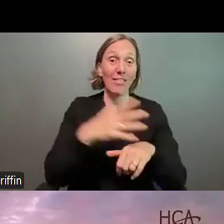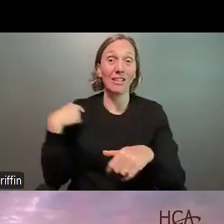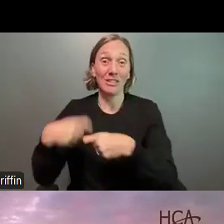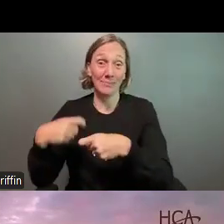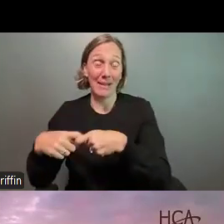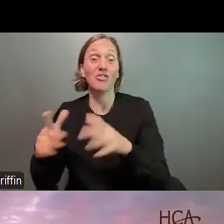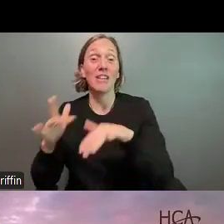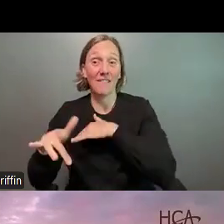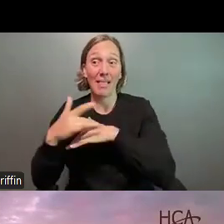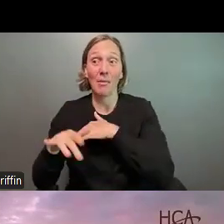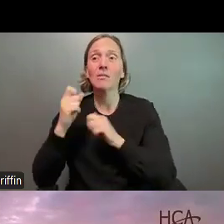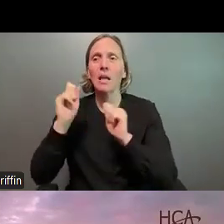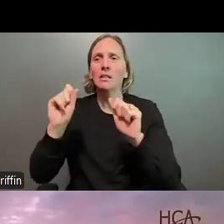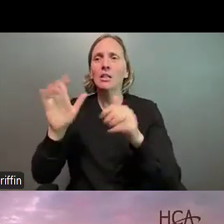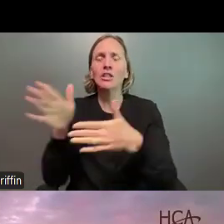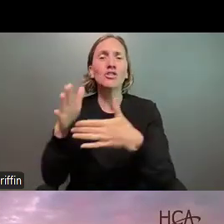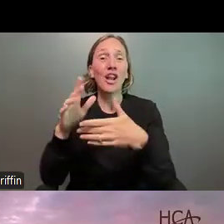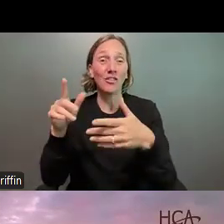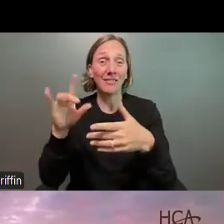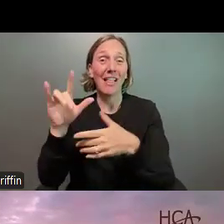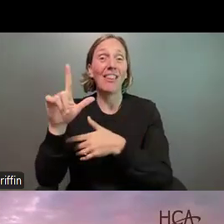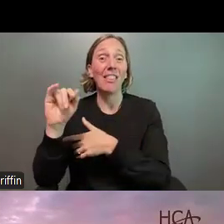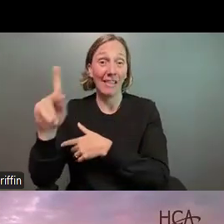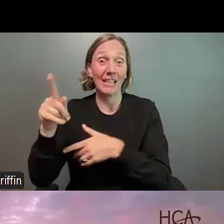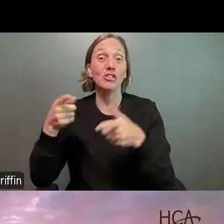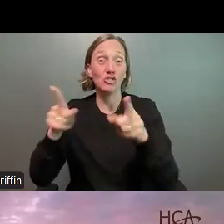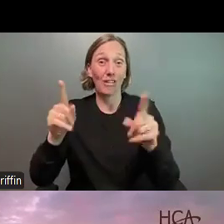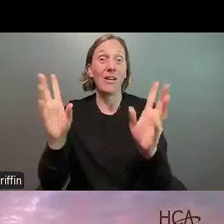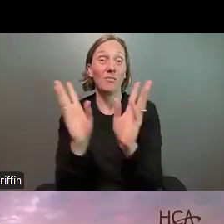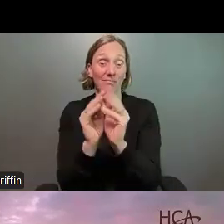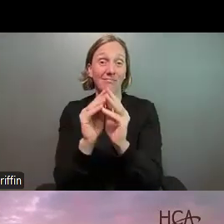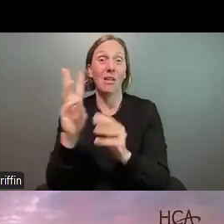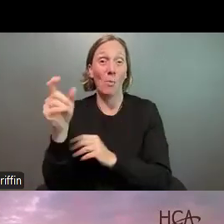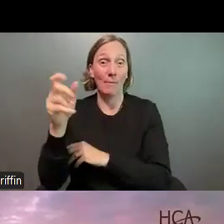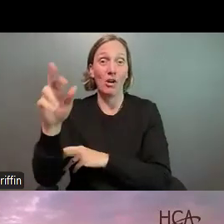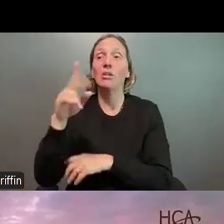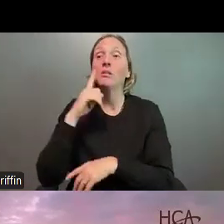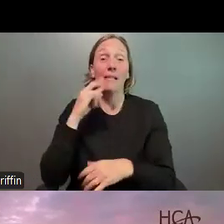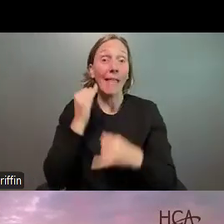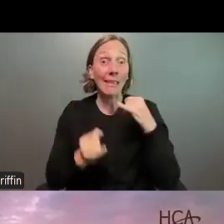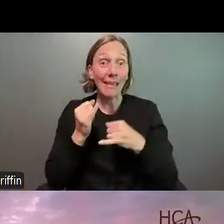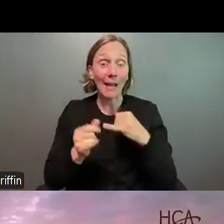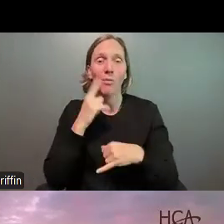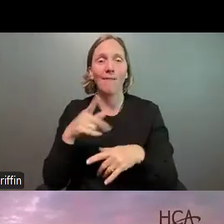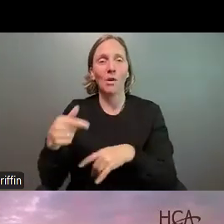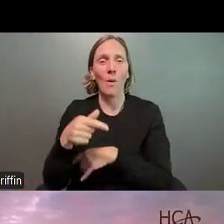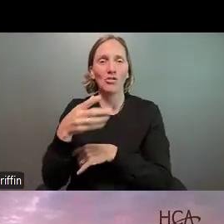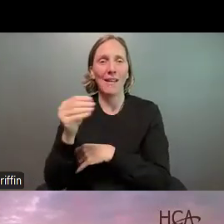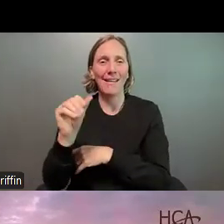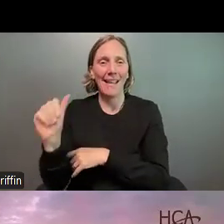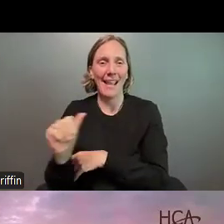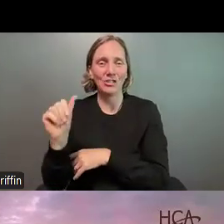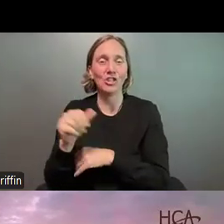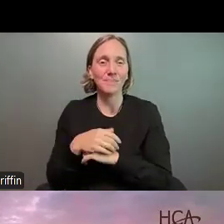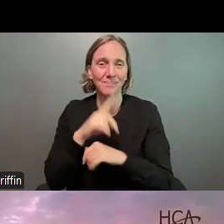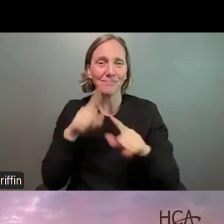share the closed caption links several times throughout the webinar. There will be a live Q&A at the end of the presentation. All web pages and